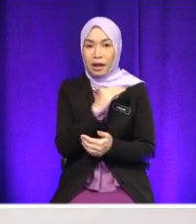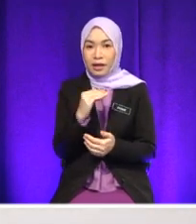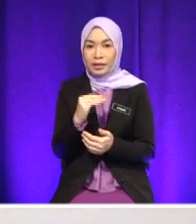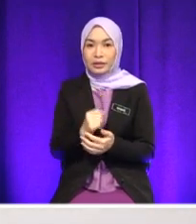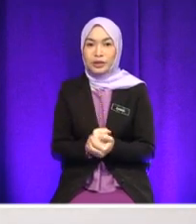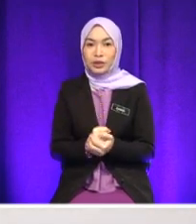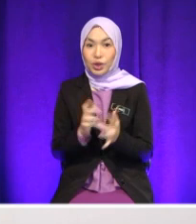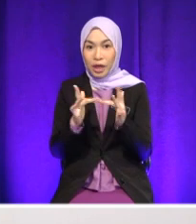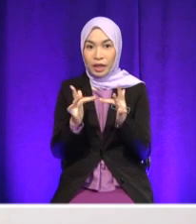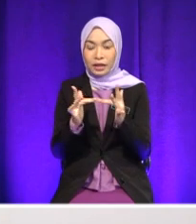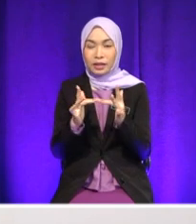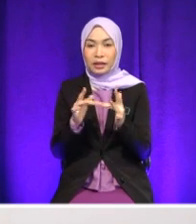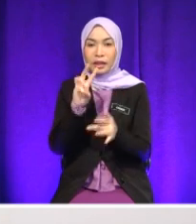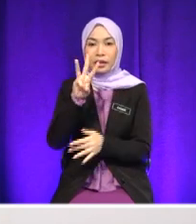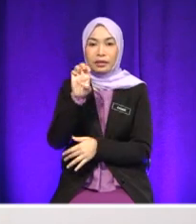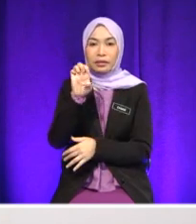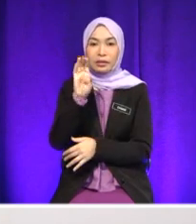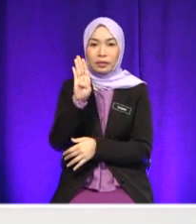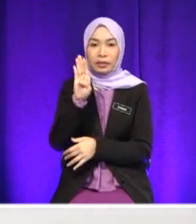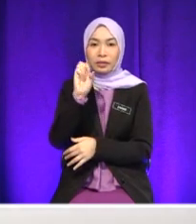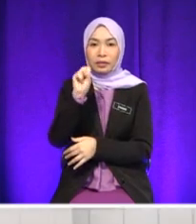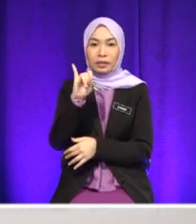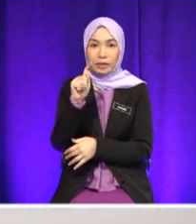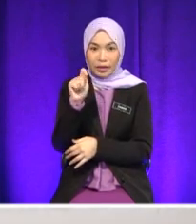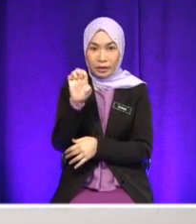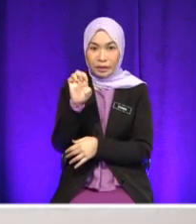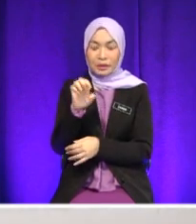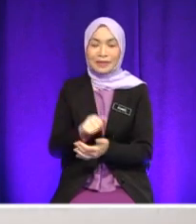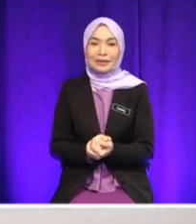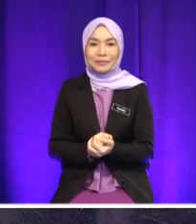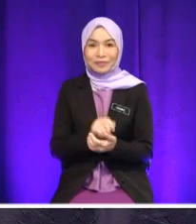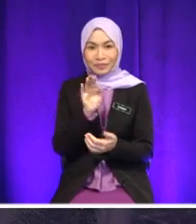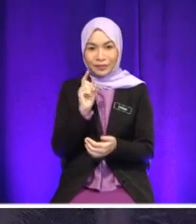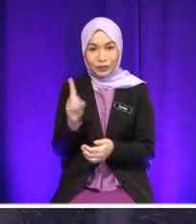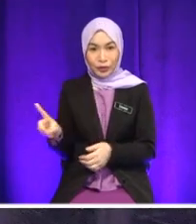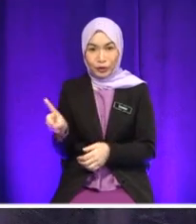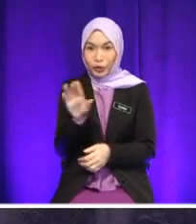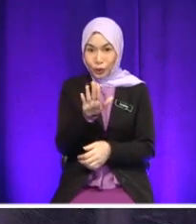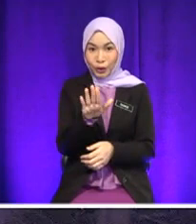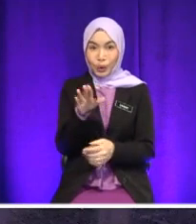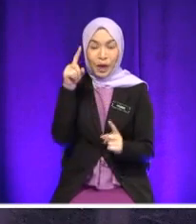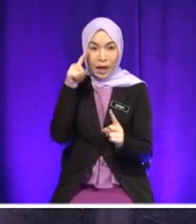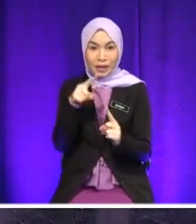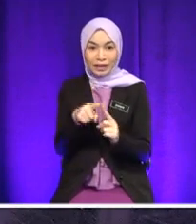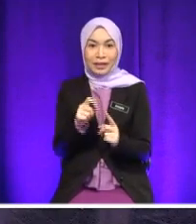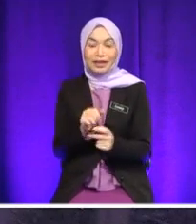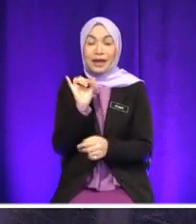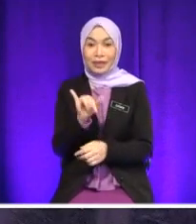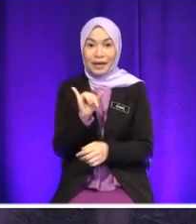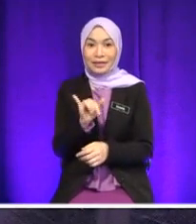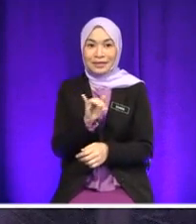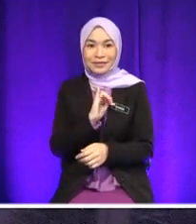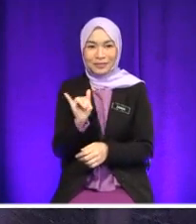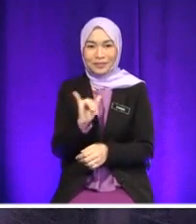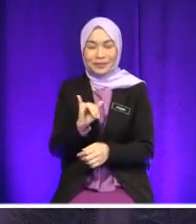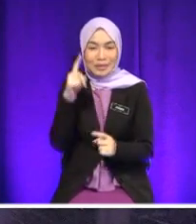Yeah. I think, yeah, both of them, yeah, they've done a great job as well, Yeah. right? Do you agree? Yes, yes, they have, Yes. because they both agree with each other, and they also